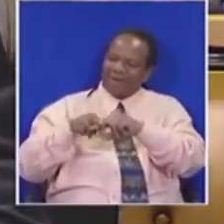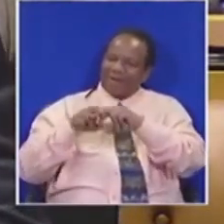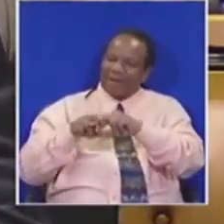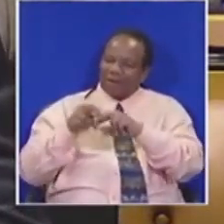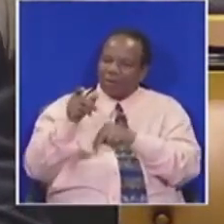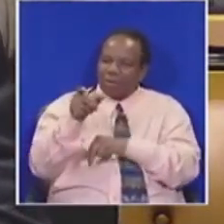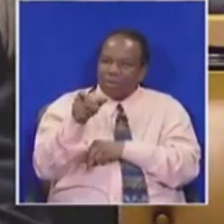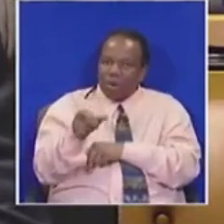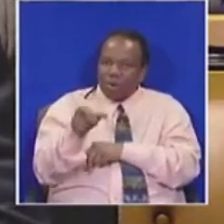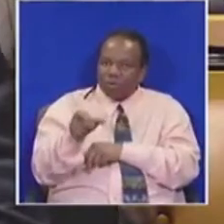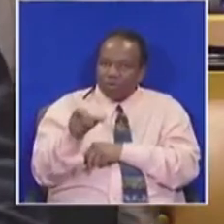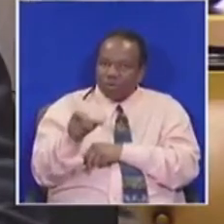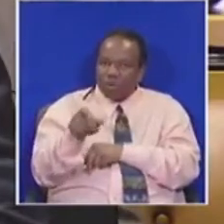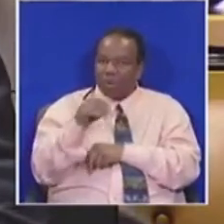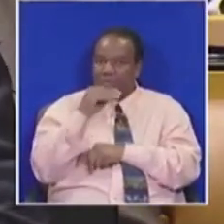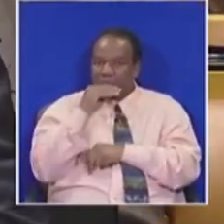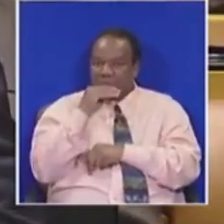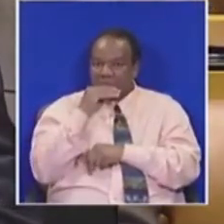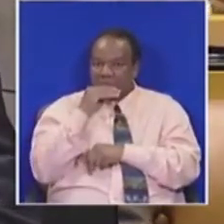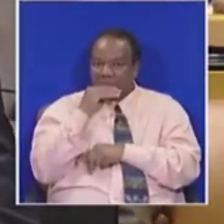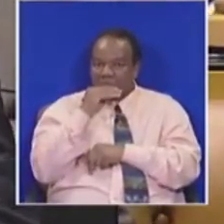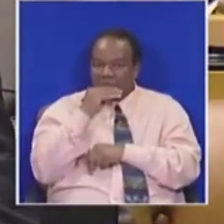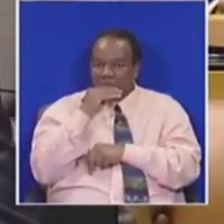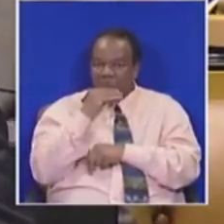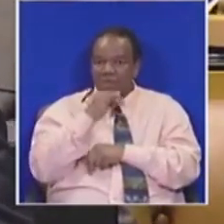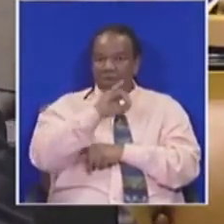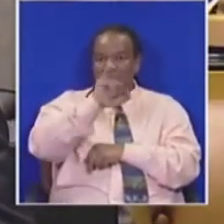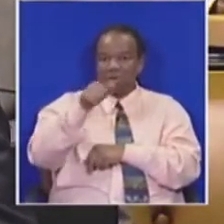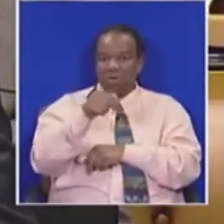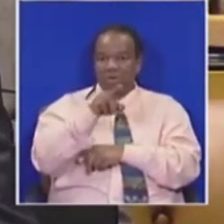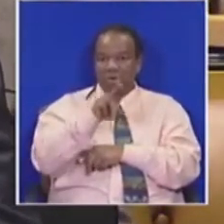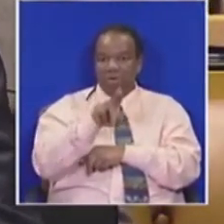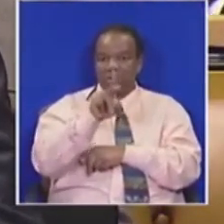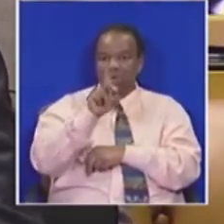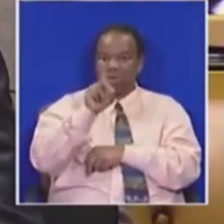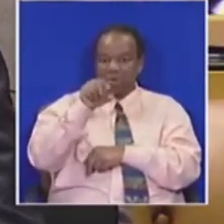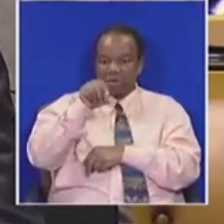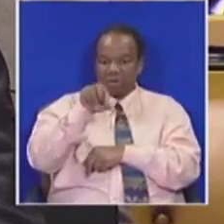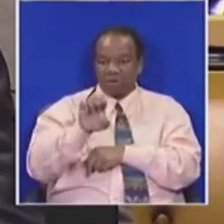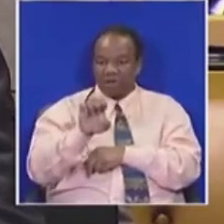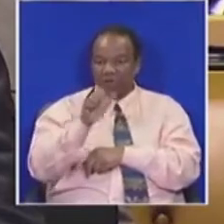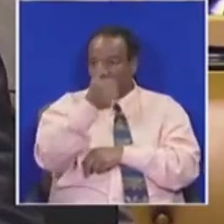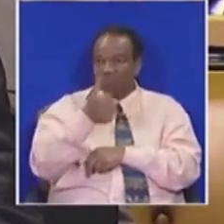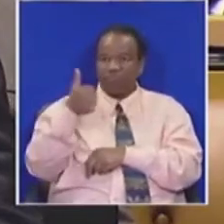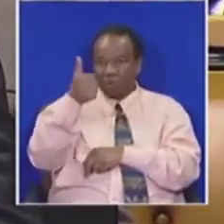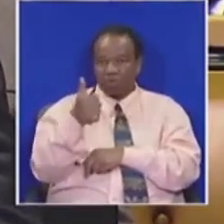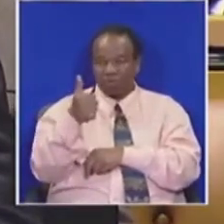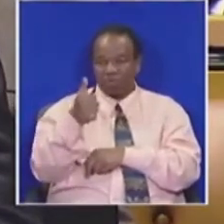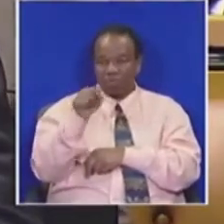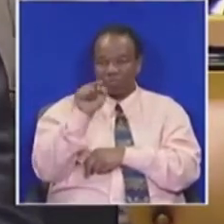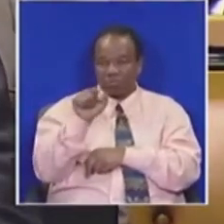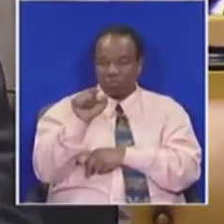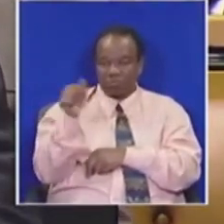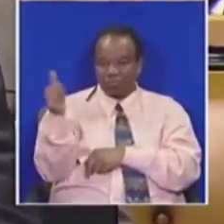person who is appointed who will be a judge. That person who is a judge is going to, in the